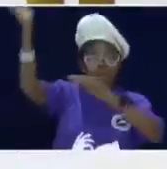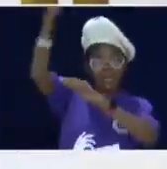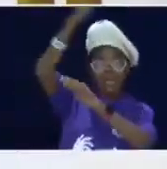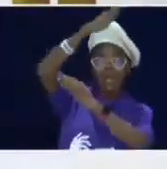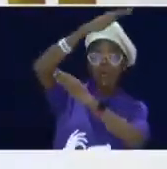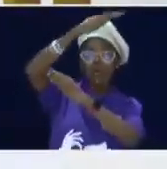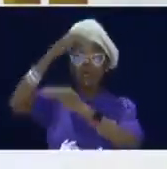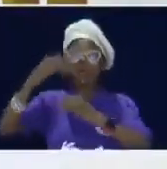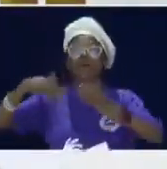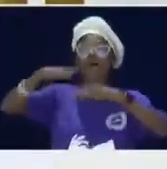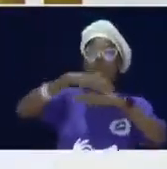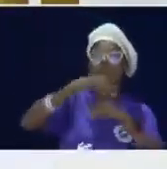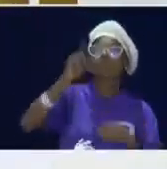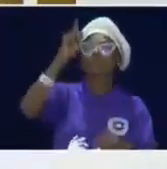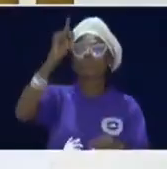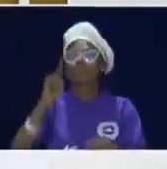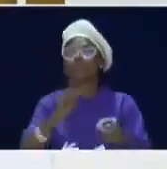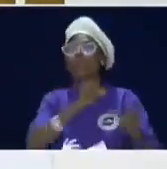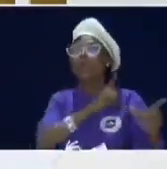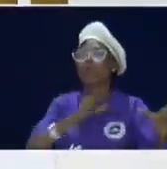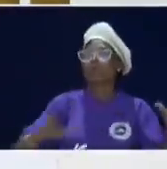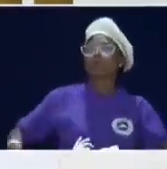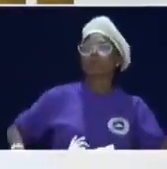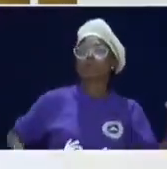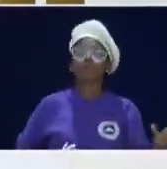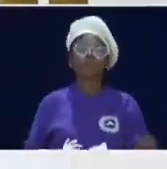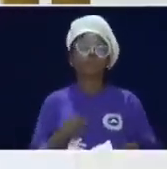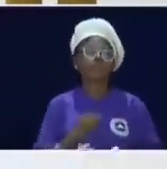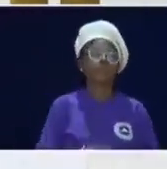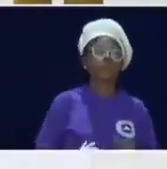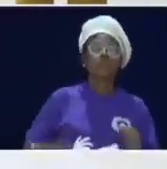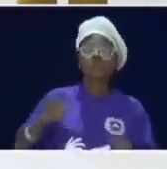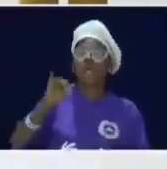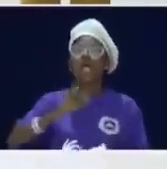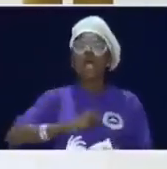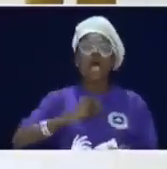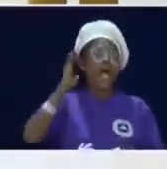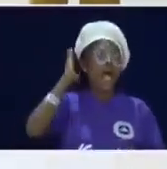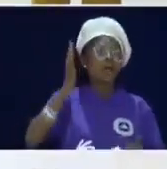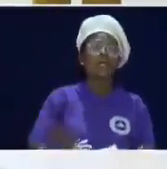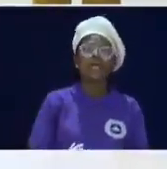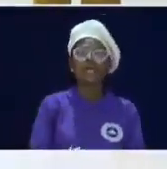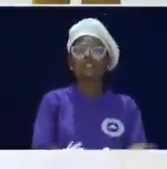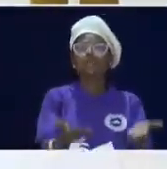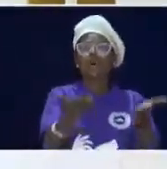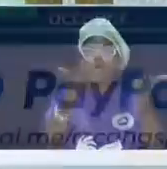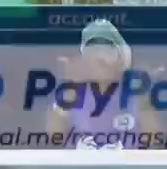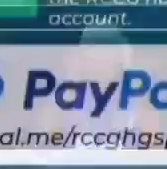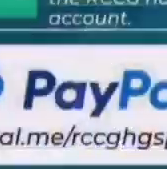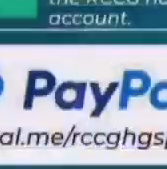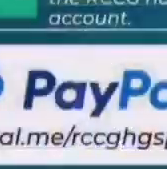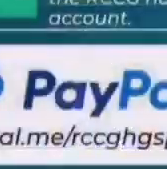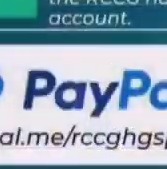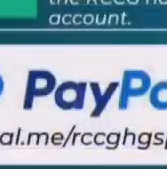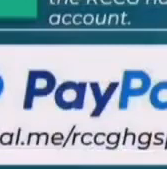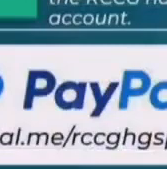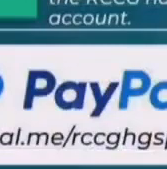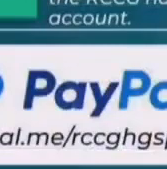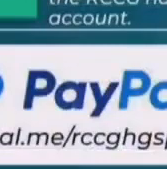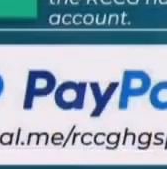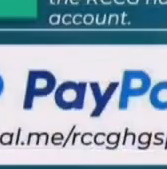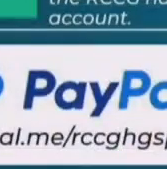Your banner above me is love. I will exalt you, Lord. I will exalt you, Lord.